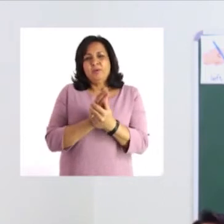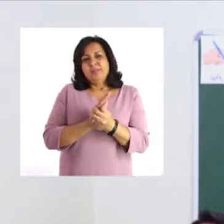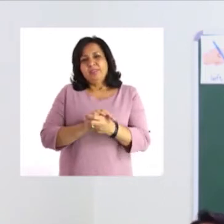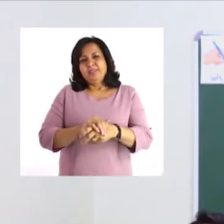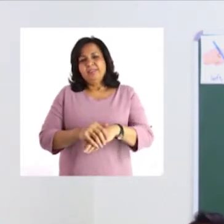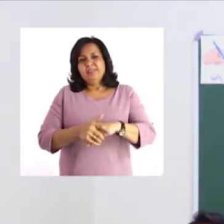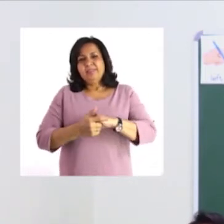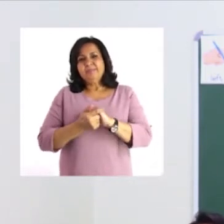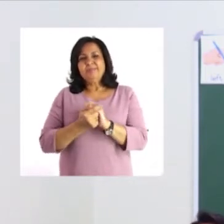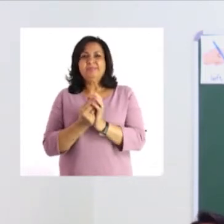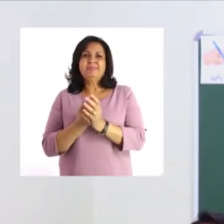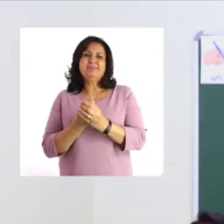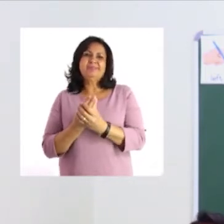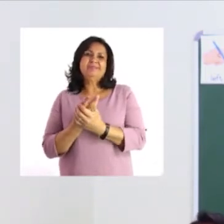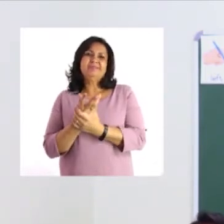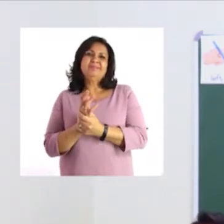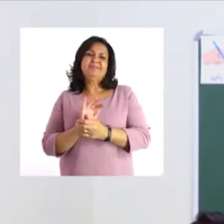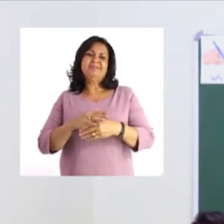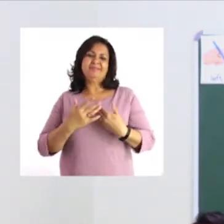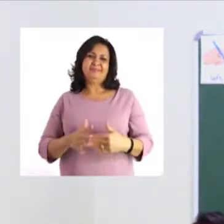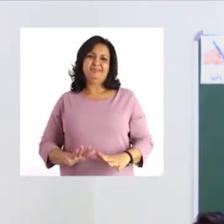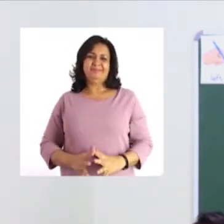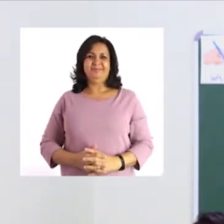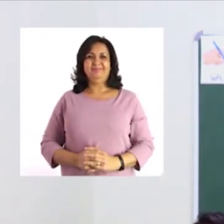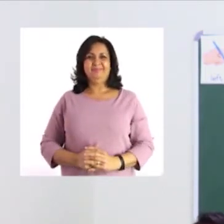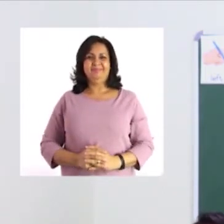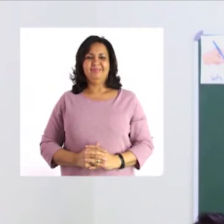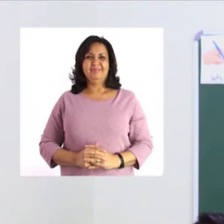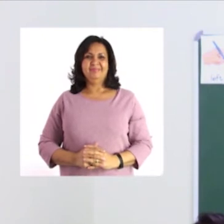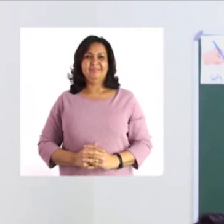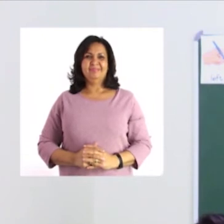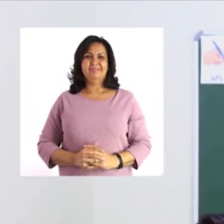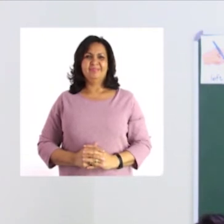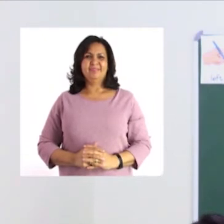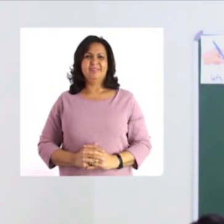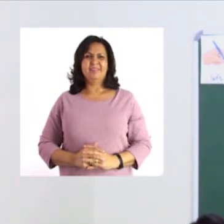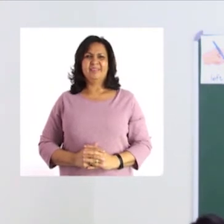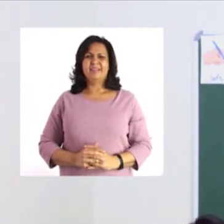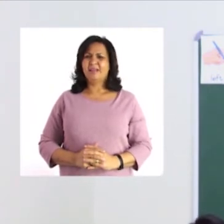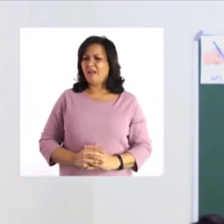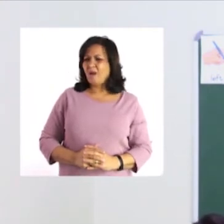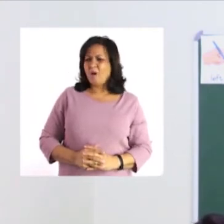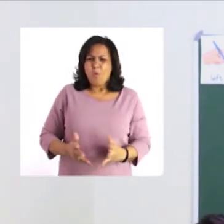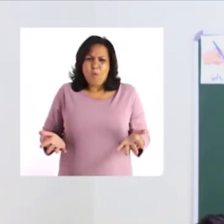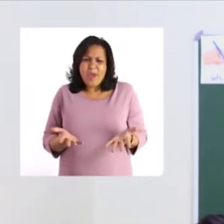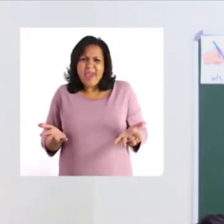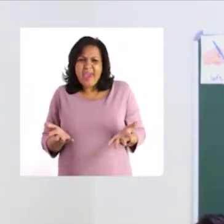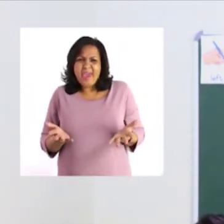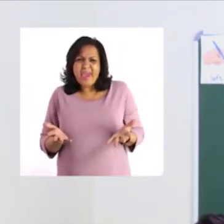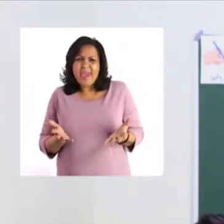squishy squashy, and we are all set and sanitized. I wonder where is